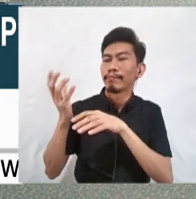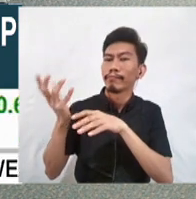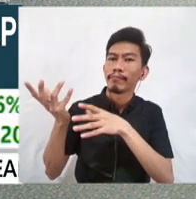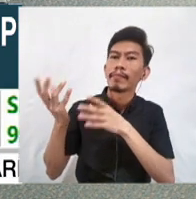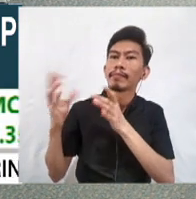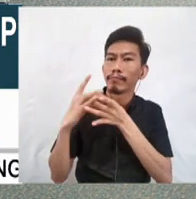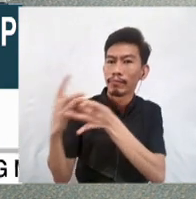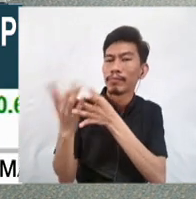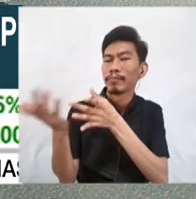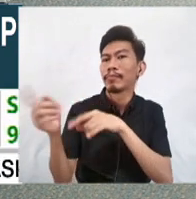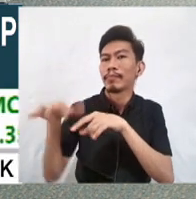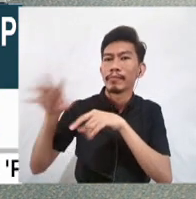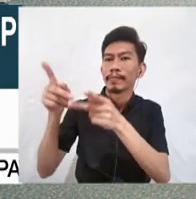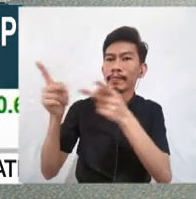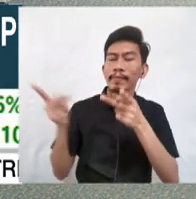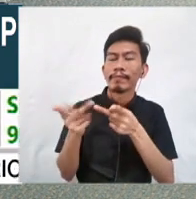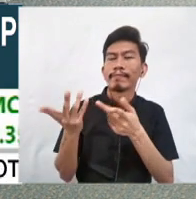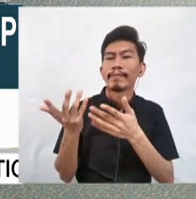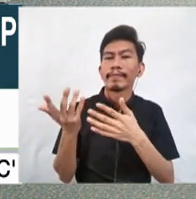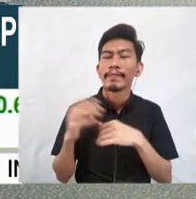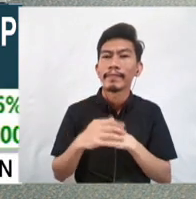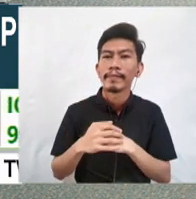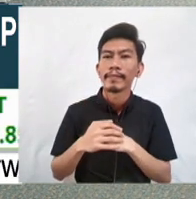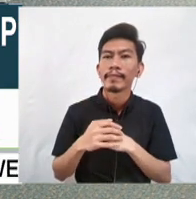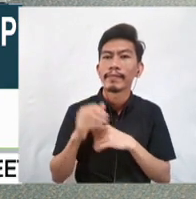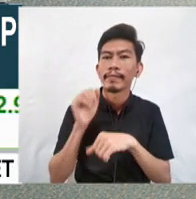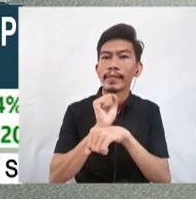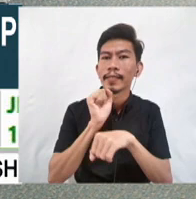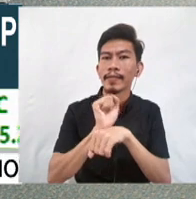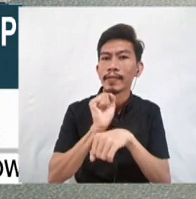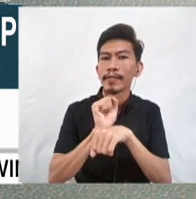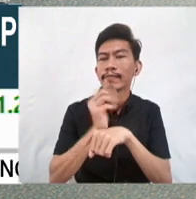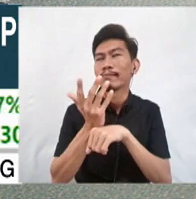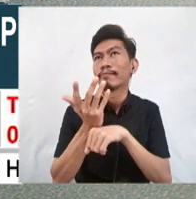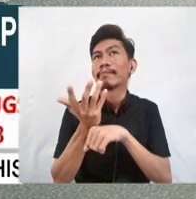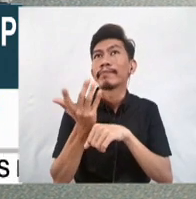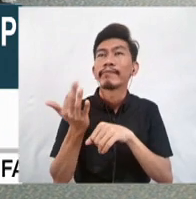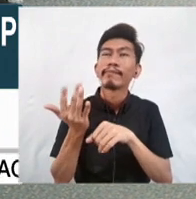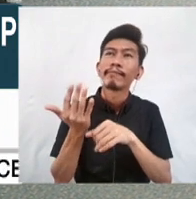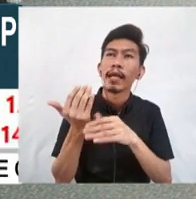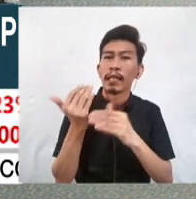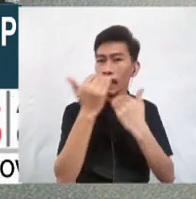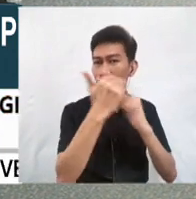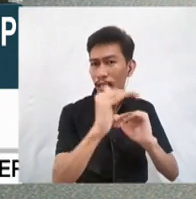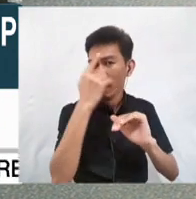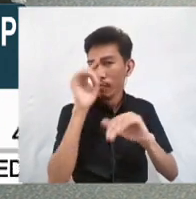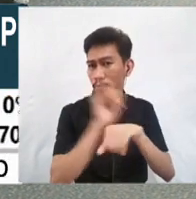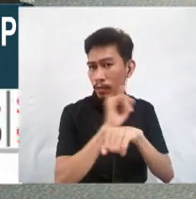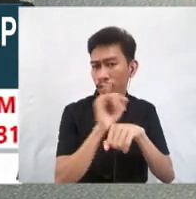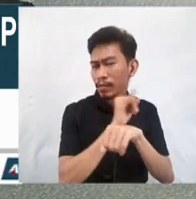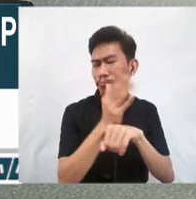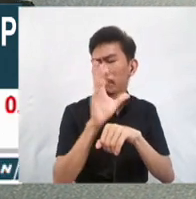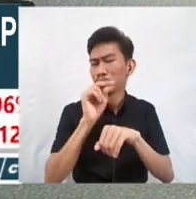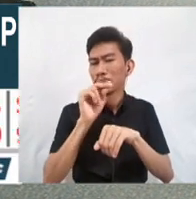So many avenues. So hindi lang yung mga trabaho, hindi lang, it's not only for the industries, no. So